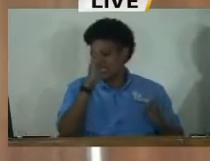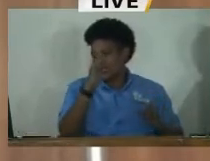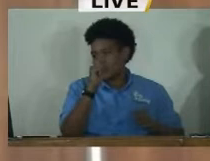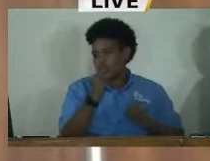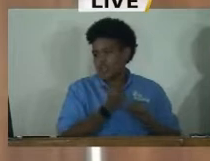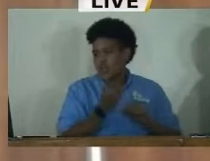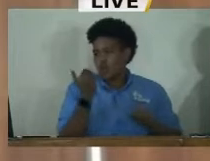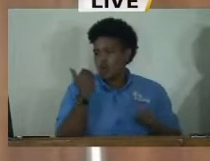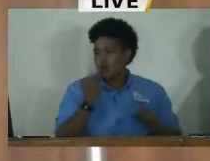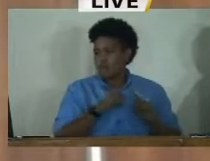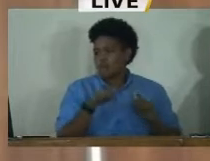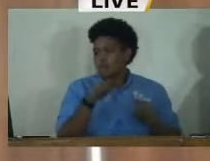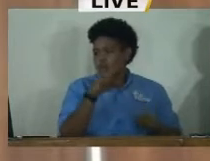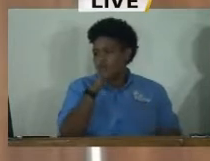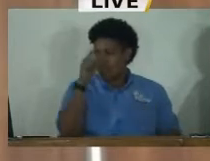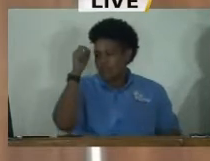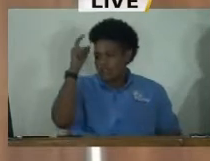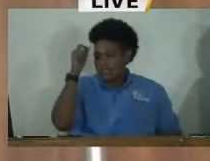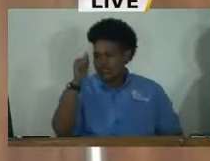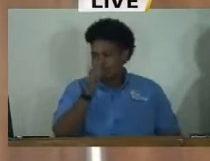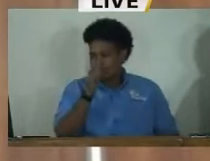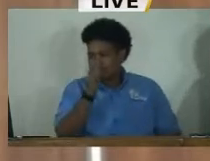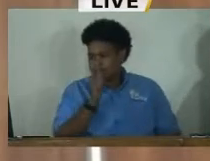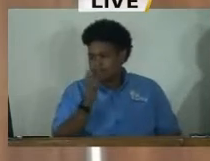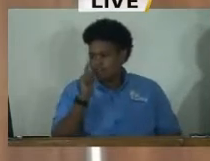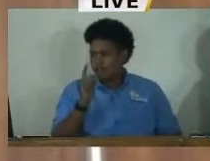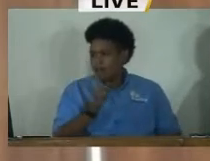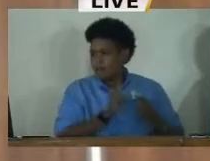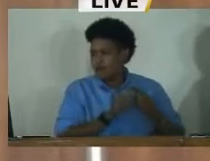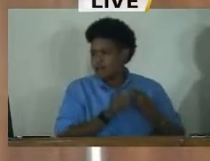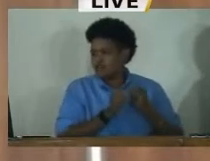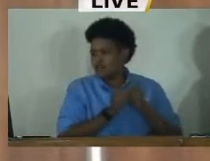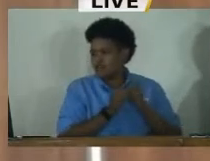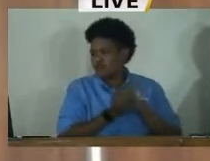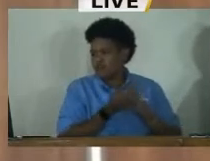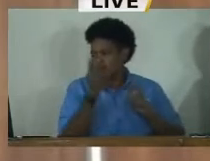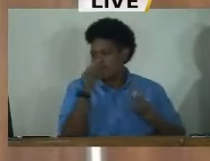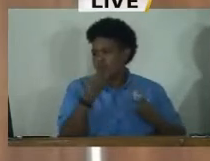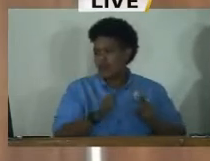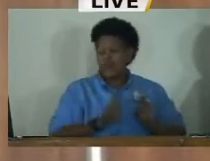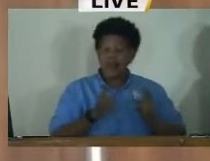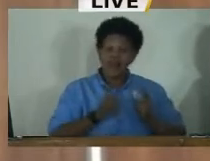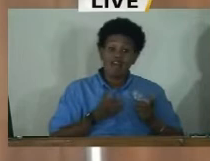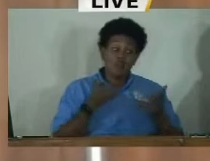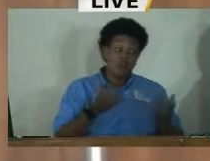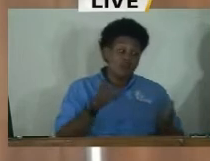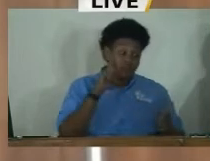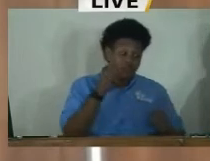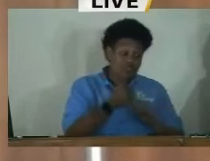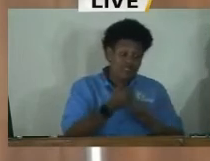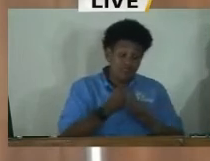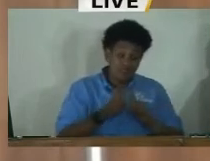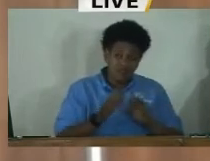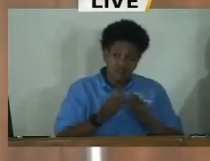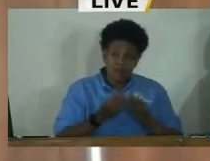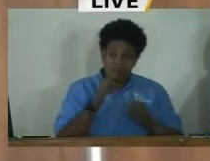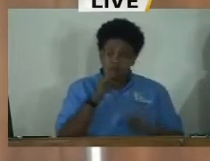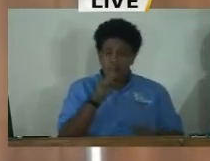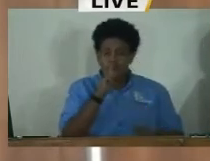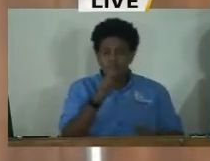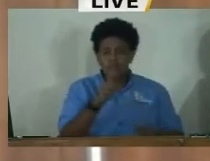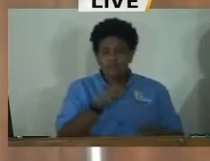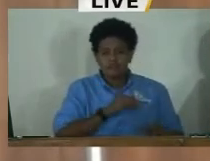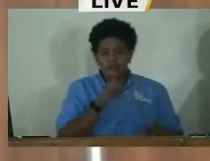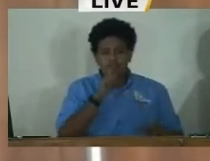their understandable impatience for positive transformation to their livelihood, for themselves and their families, does not